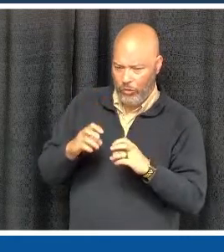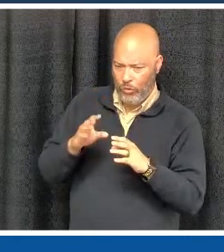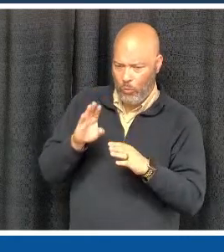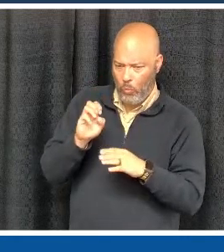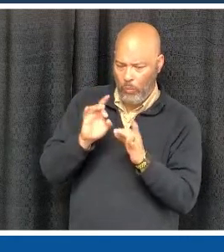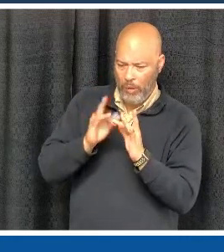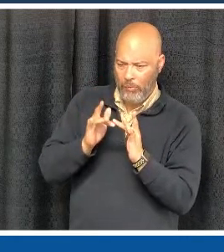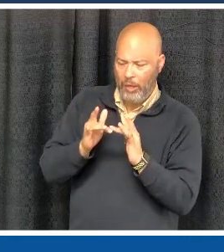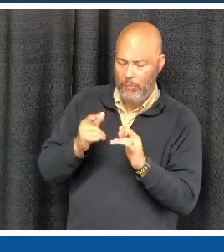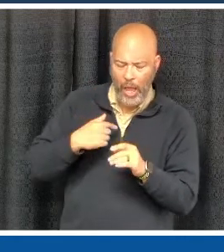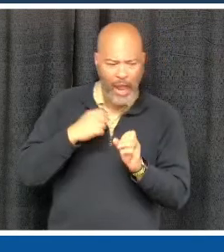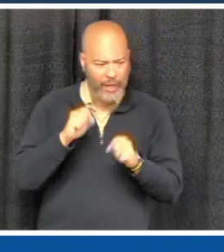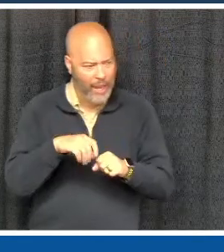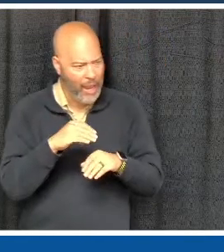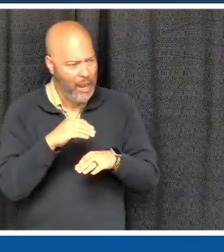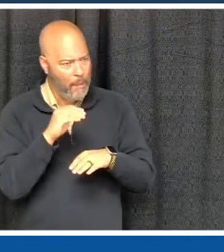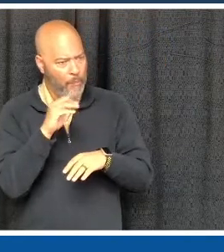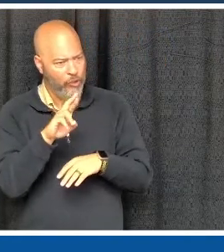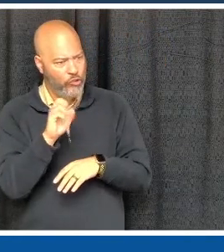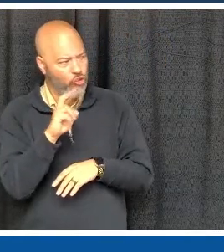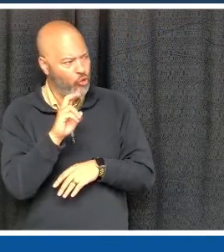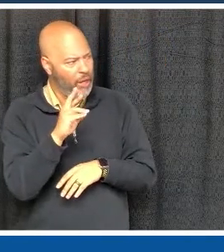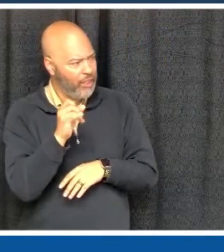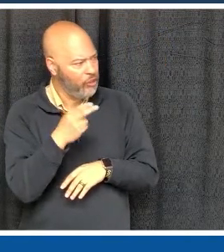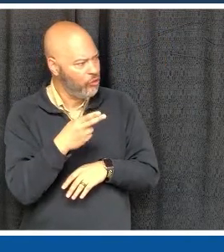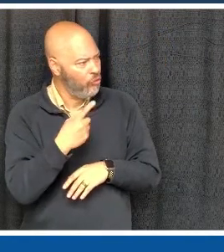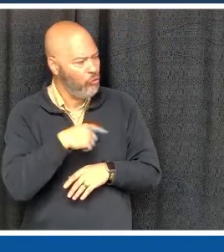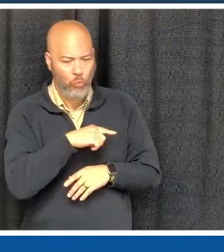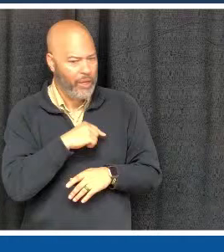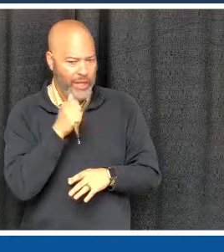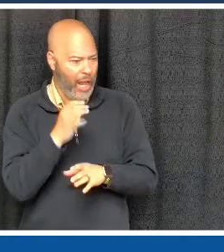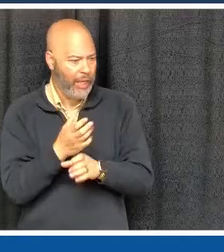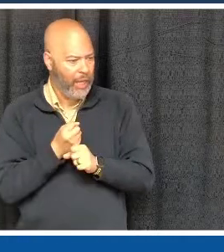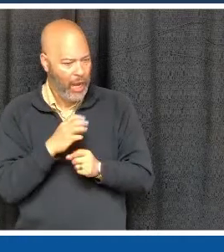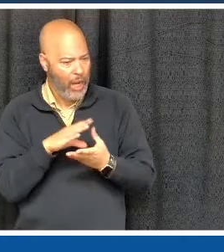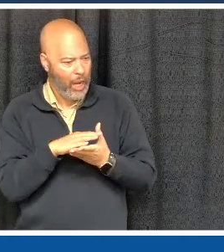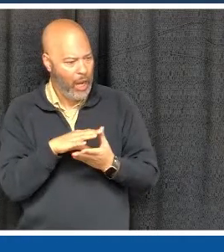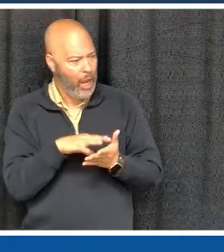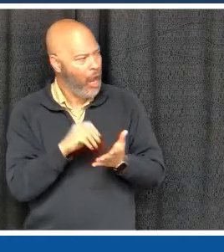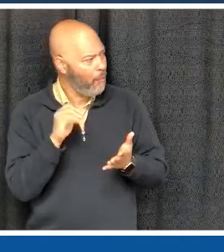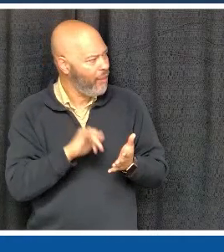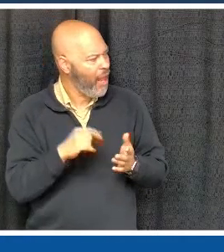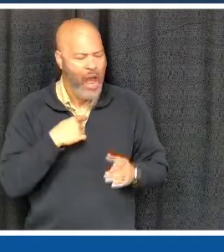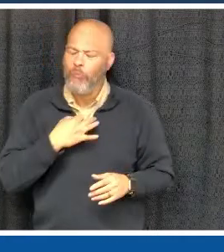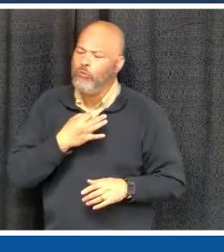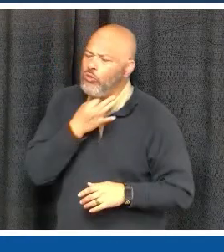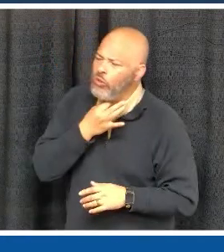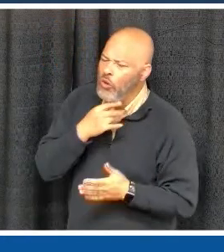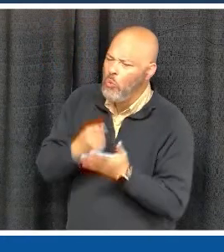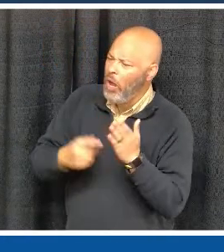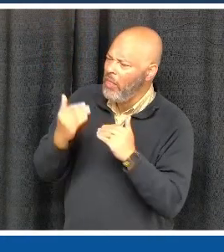can ask Mr. Suresh for those, but we were not provided a copy of those at this time. I'd just be curious to see what the